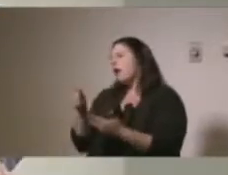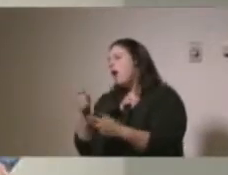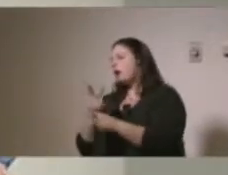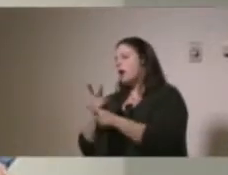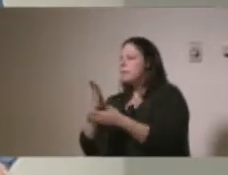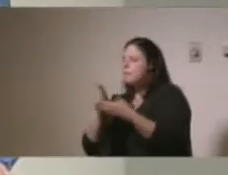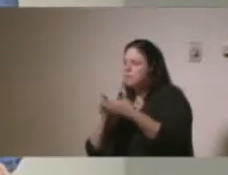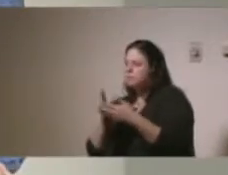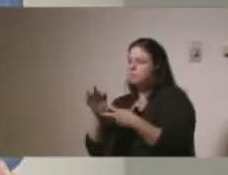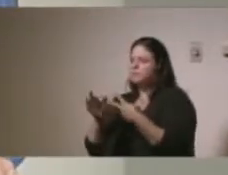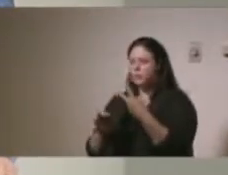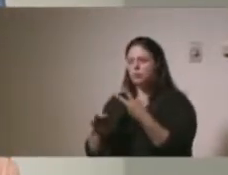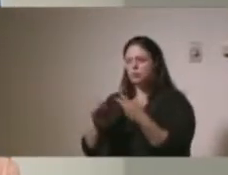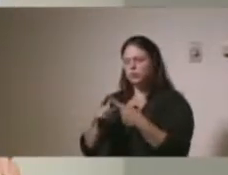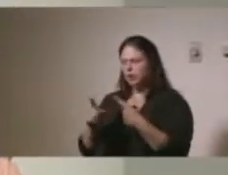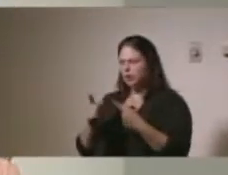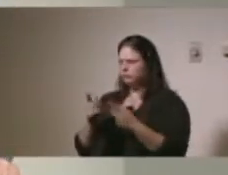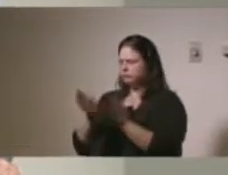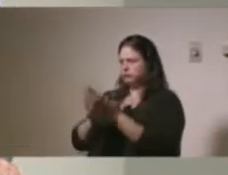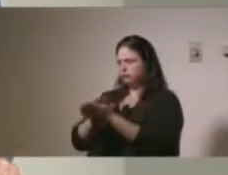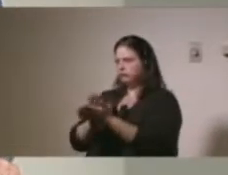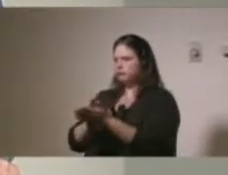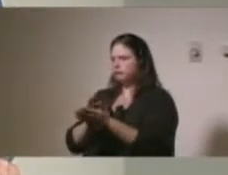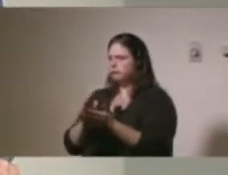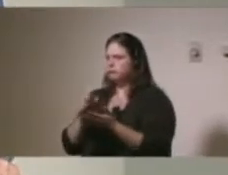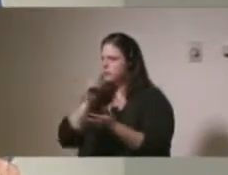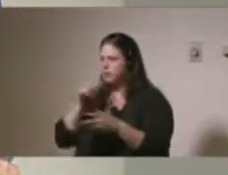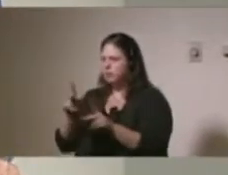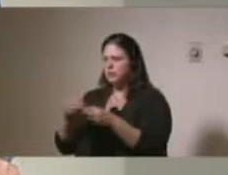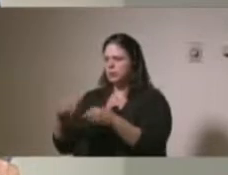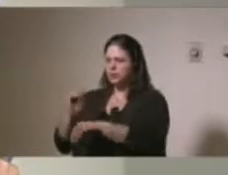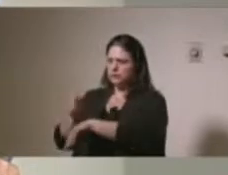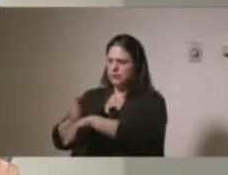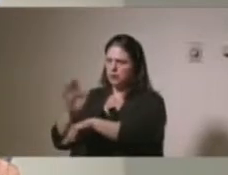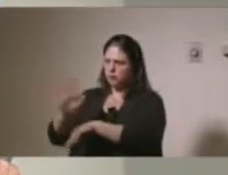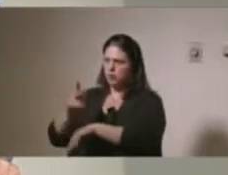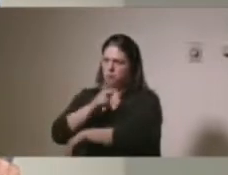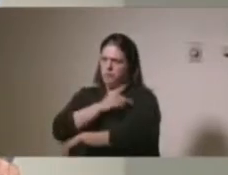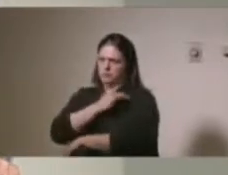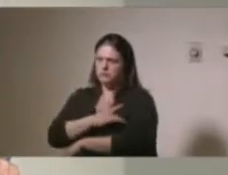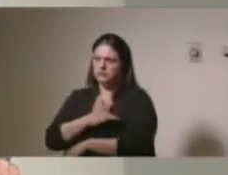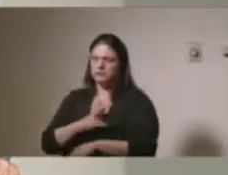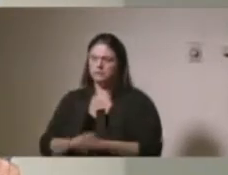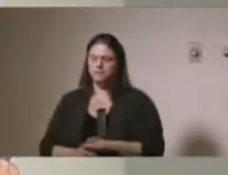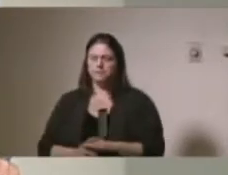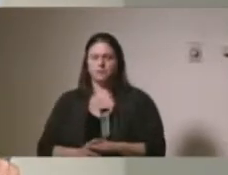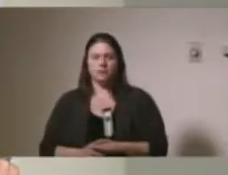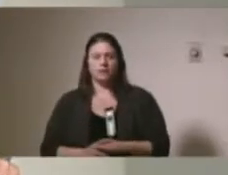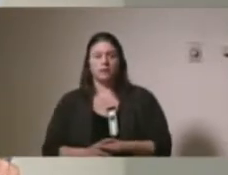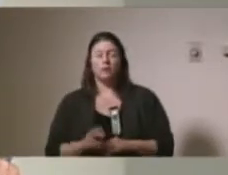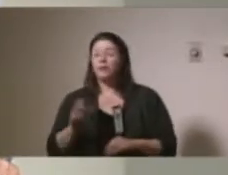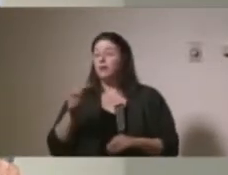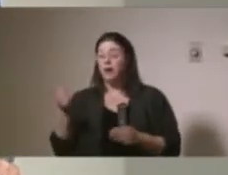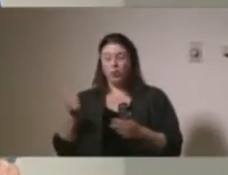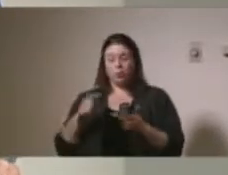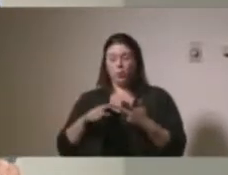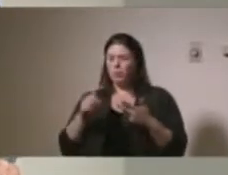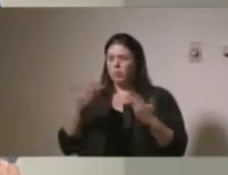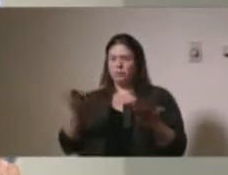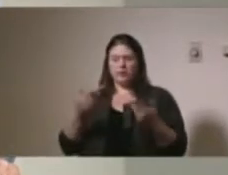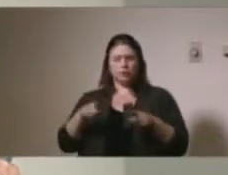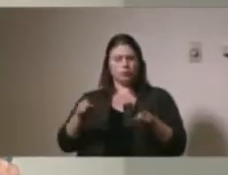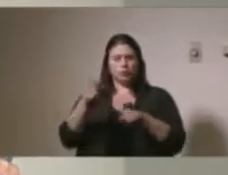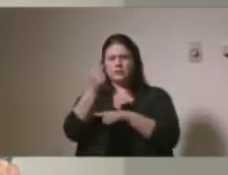The other thing that we're going to raise at the demonstration is what type of society do we want to live in? How are